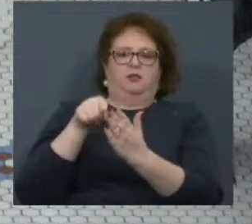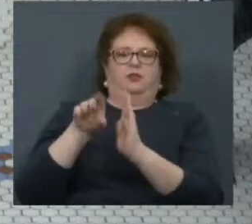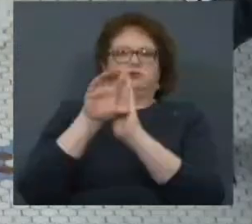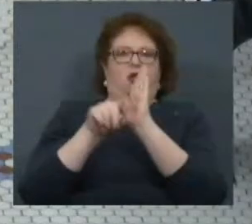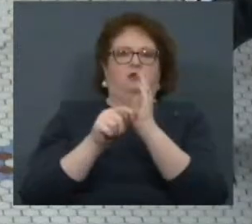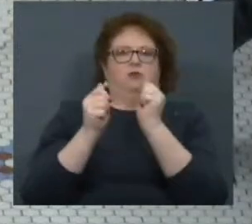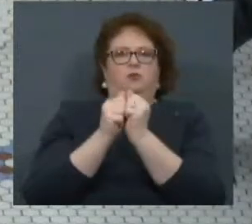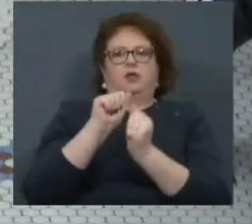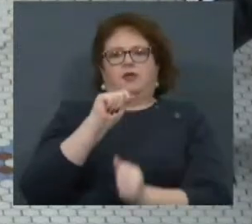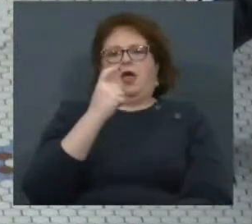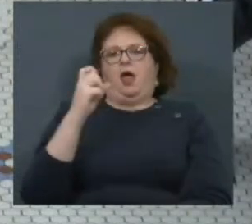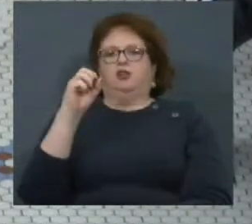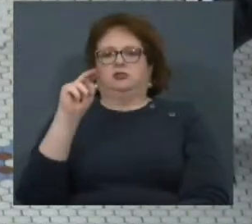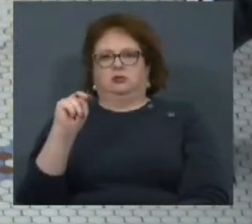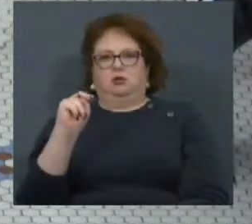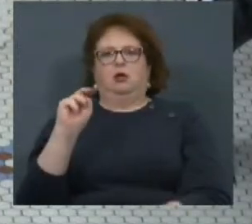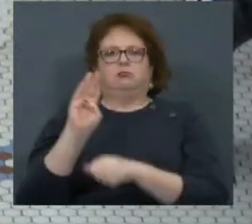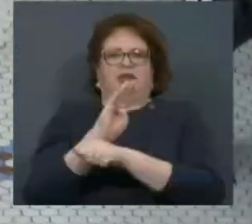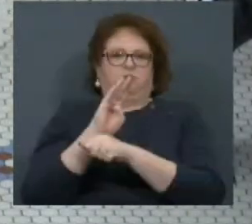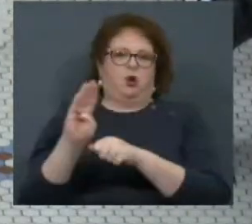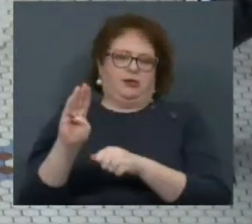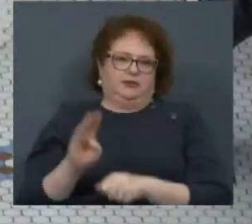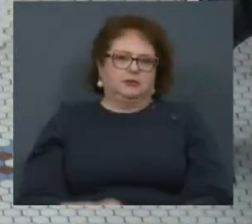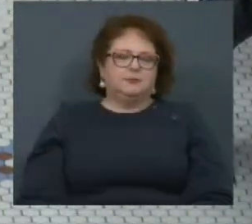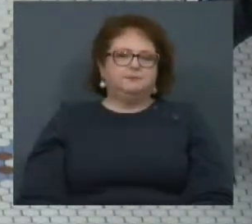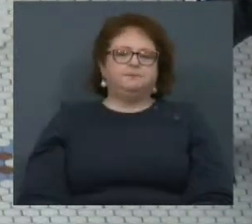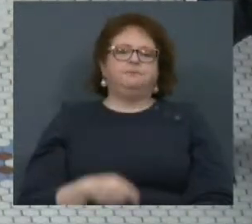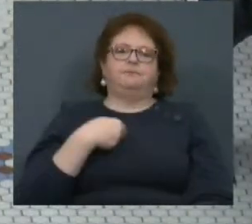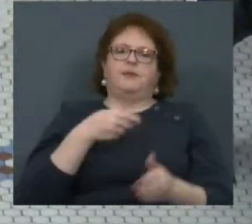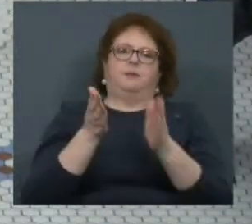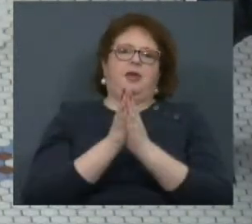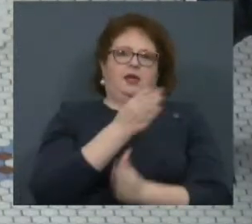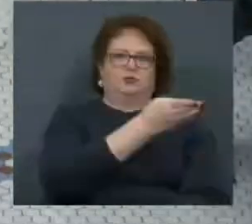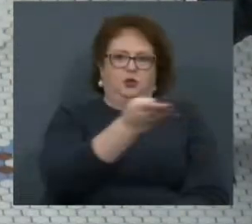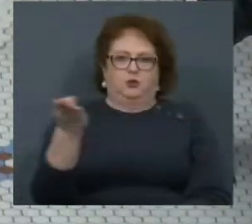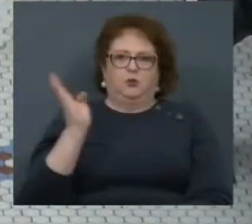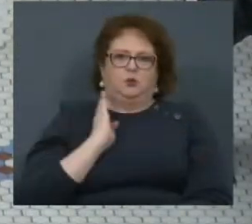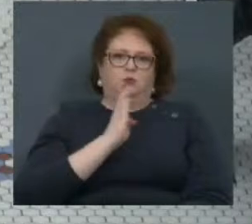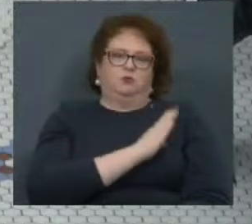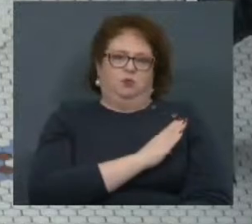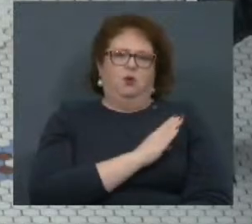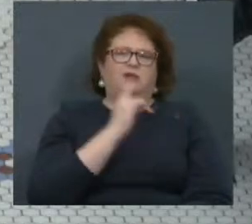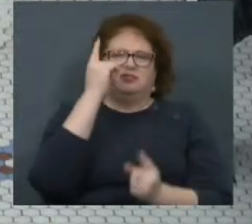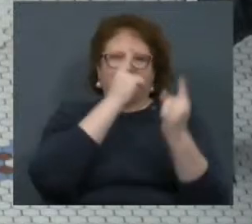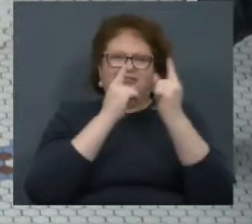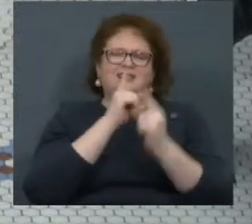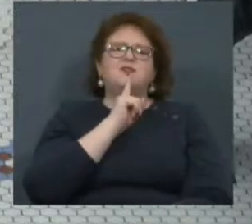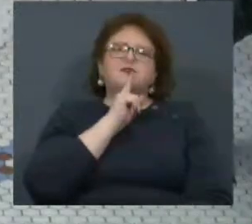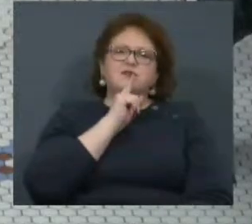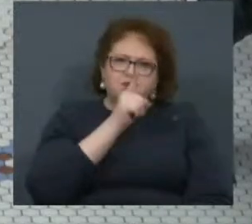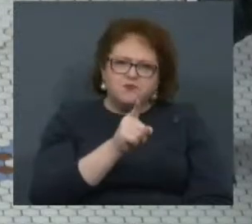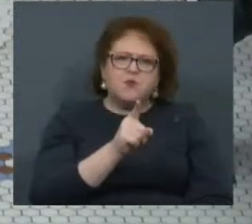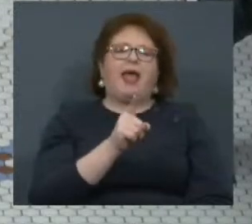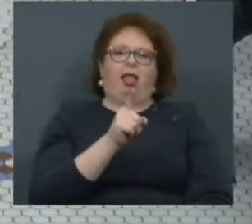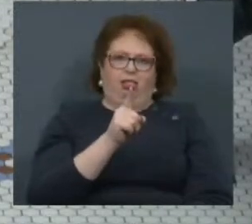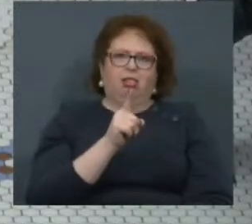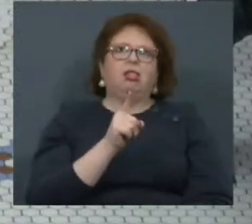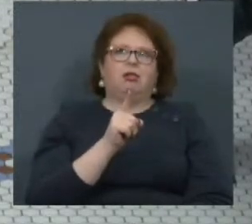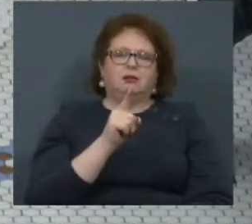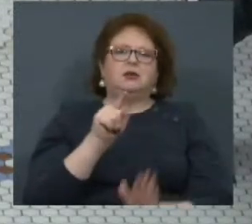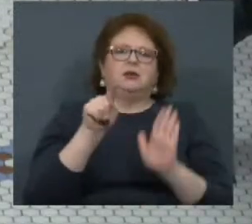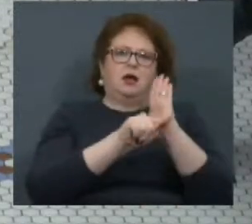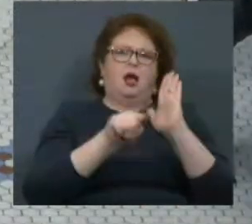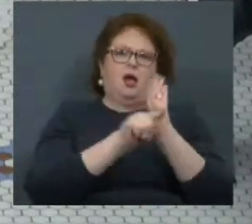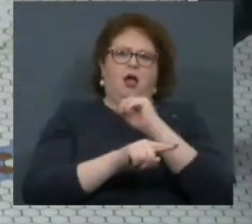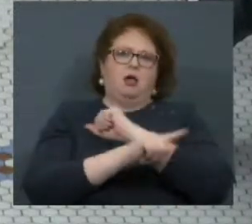with Axon Enterprises. I ask this board to consider the consequences of devoting a greater share of our city's